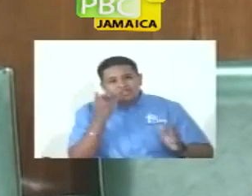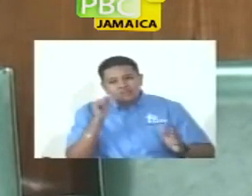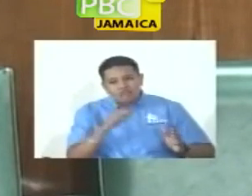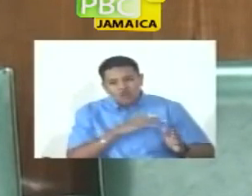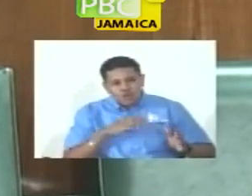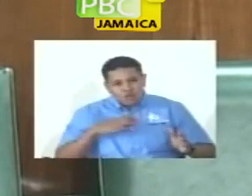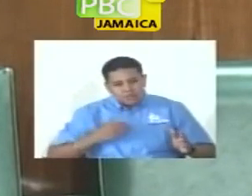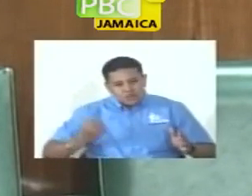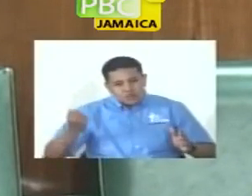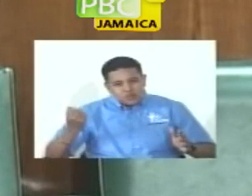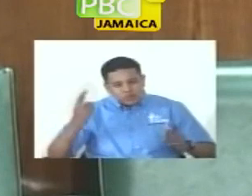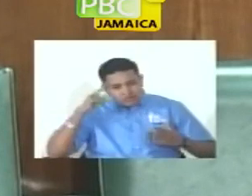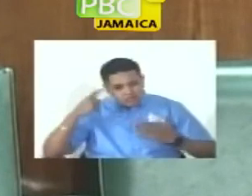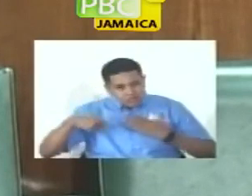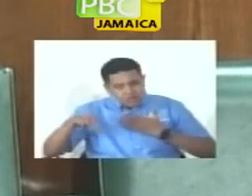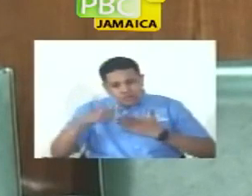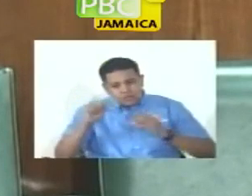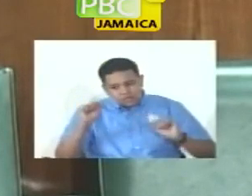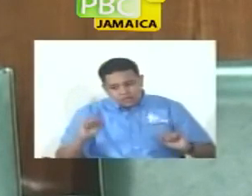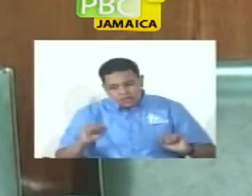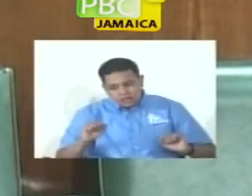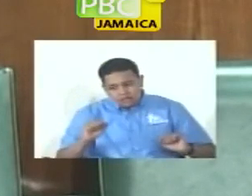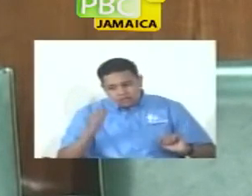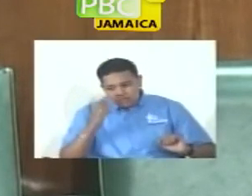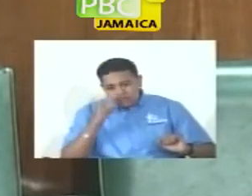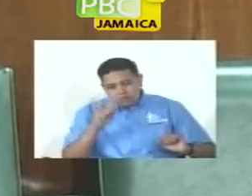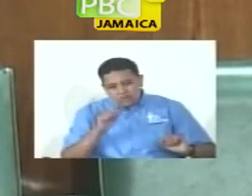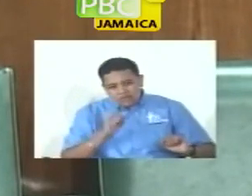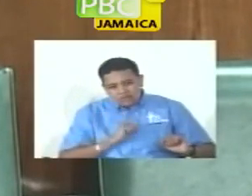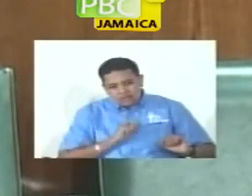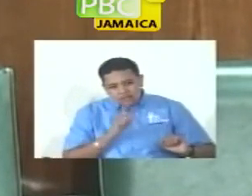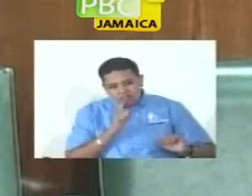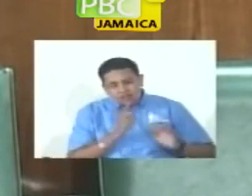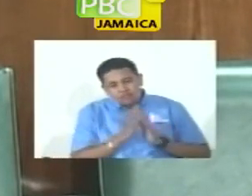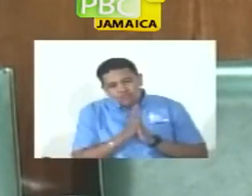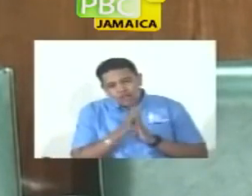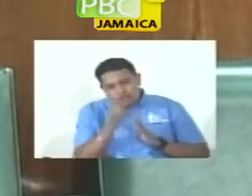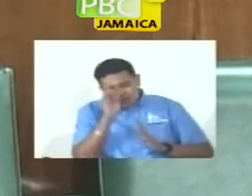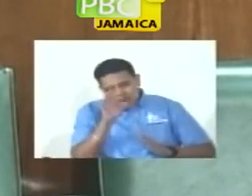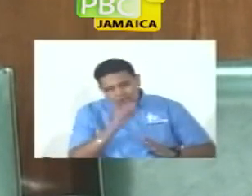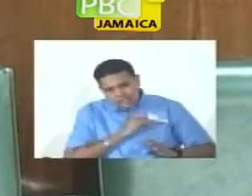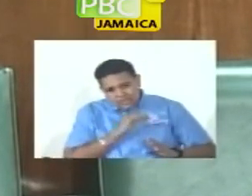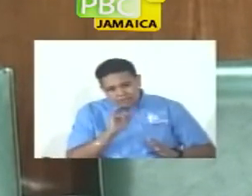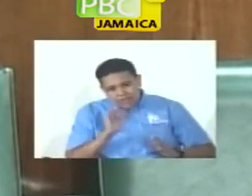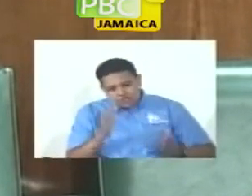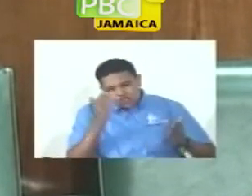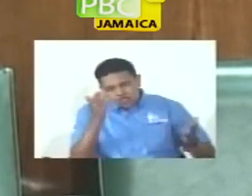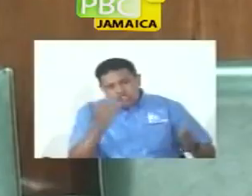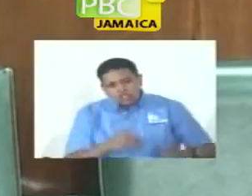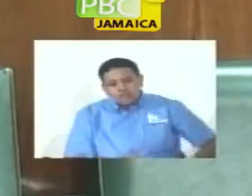off committee at the next sitting. I pray that you would accept that.